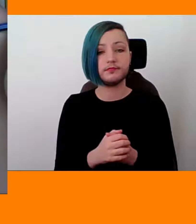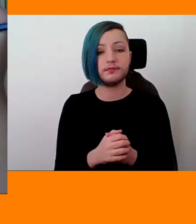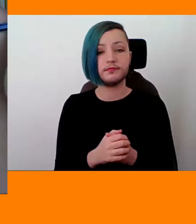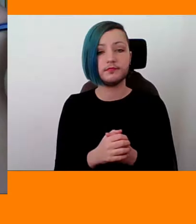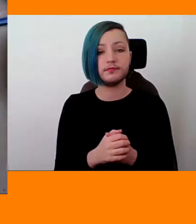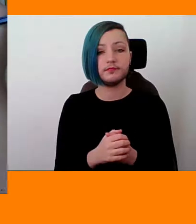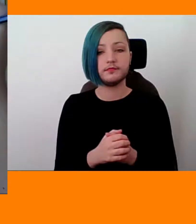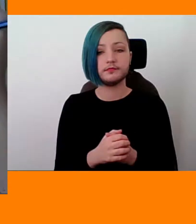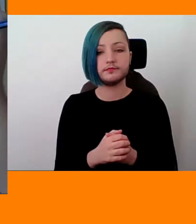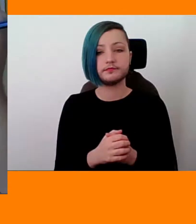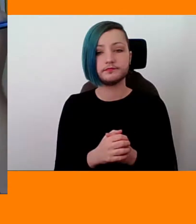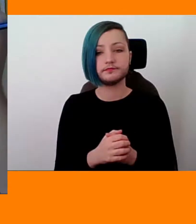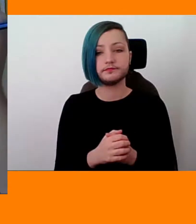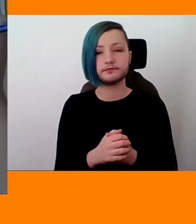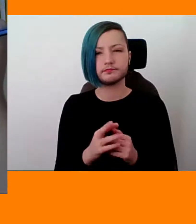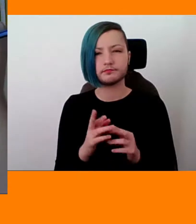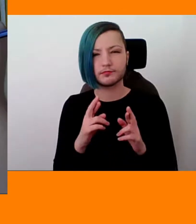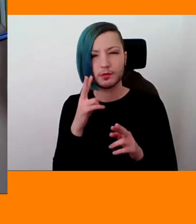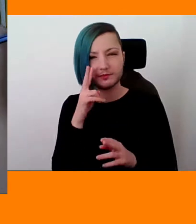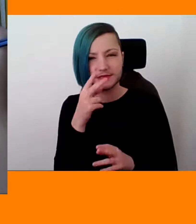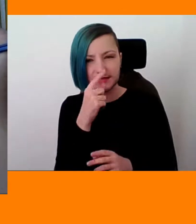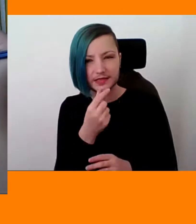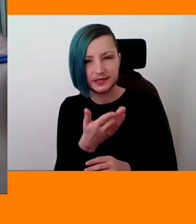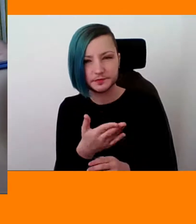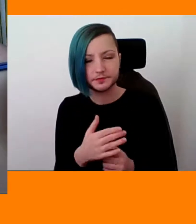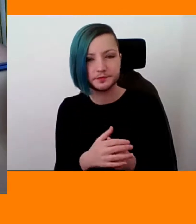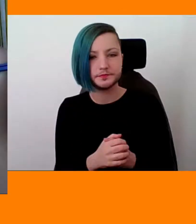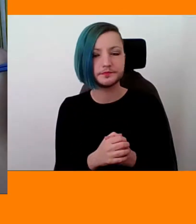like so. Hopefully you can see that.